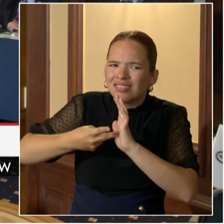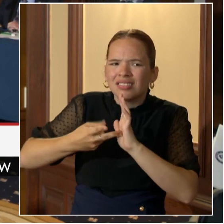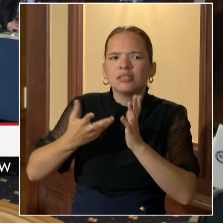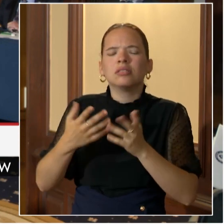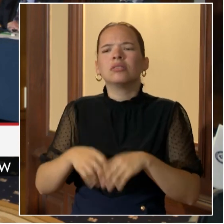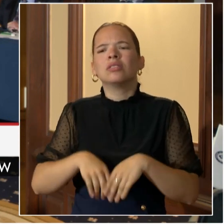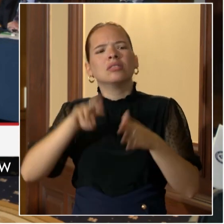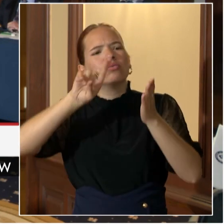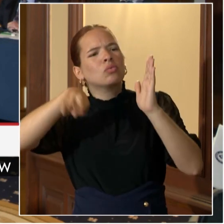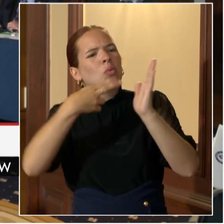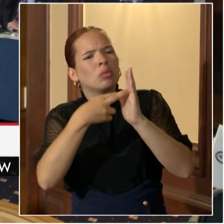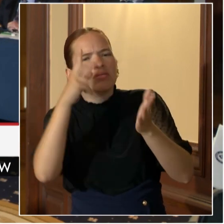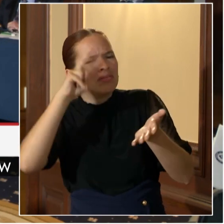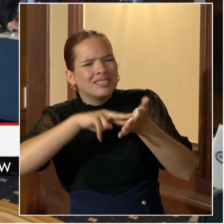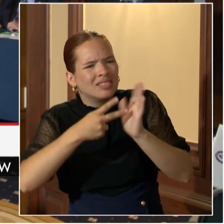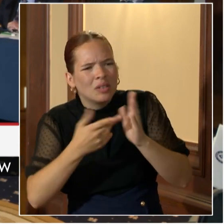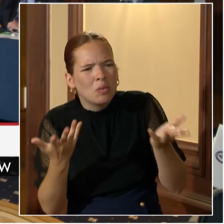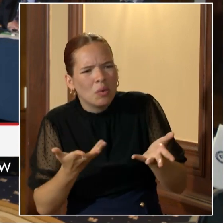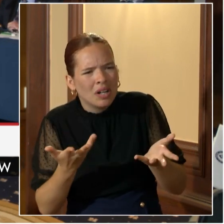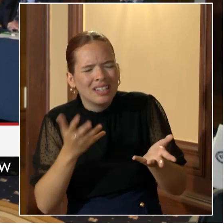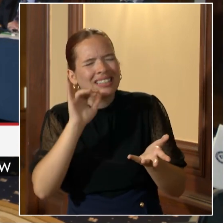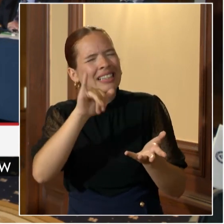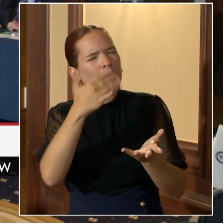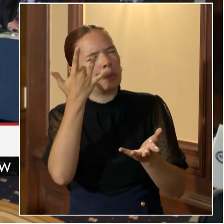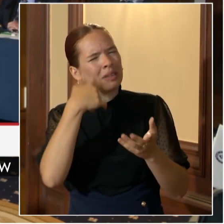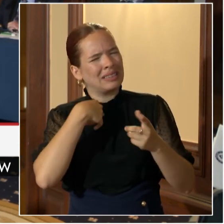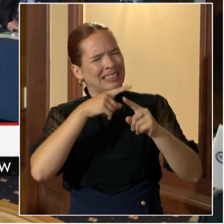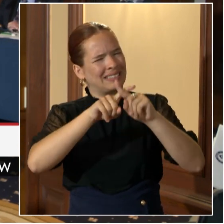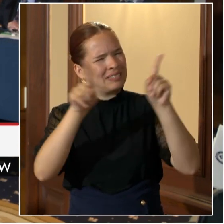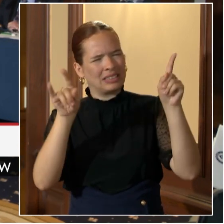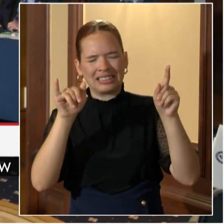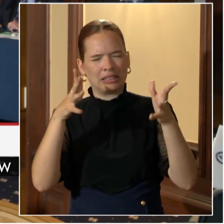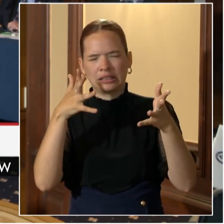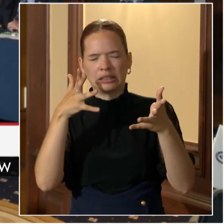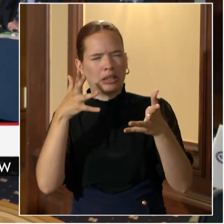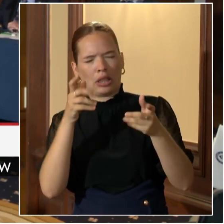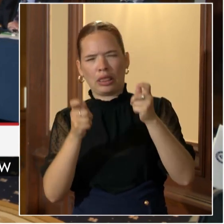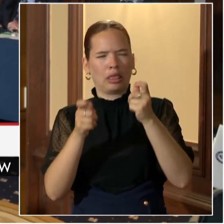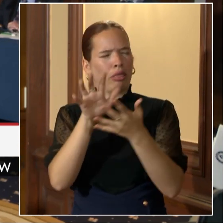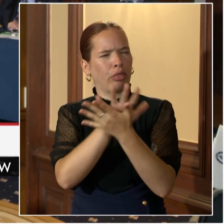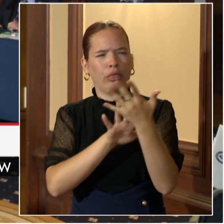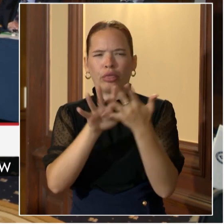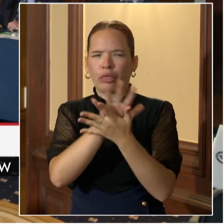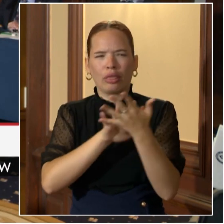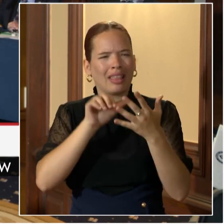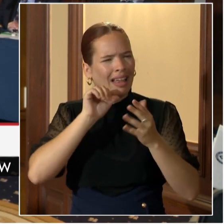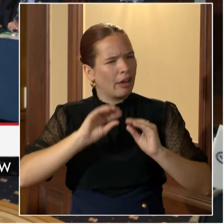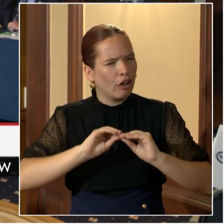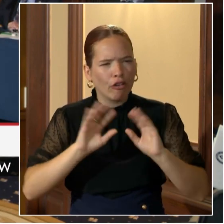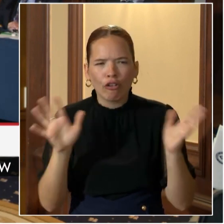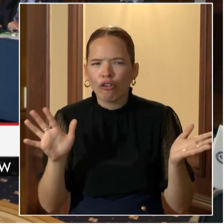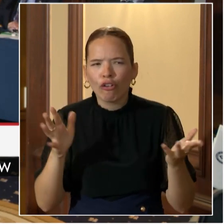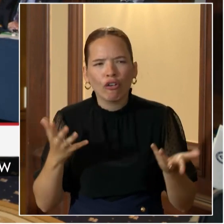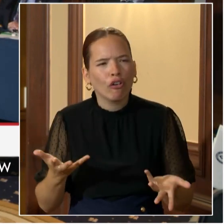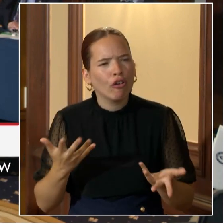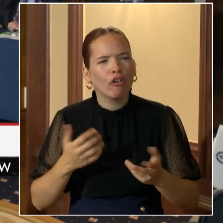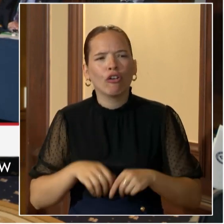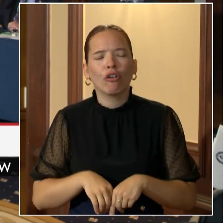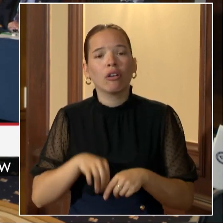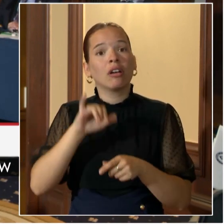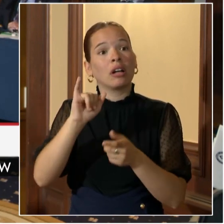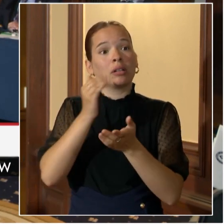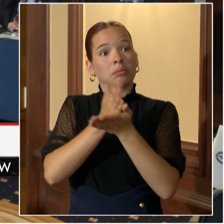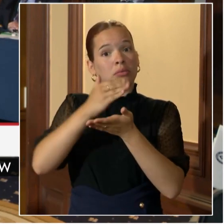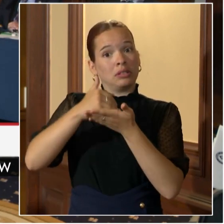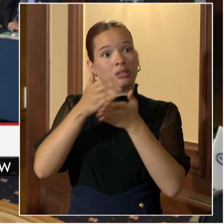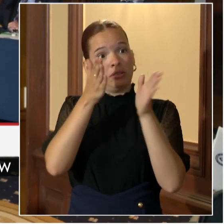the delegation. But I would certainly entertain in the next budget process making sure that people are for sure